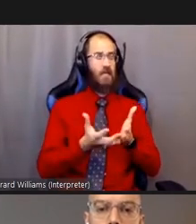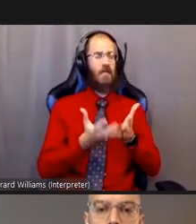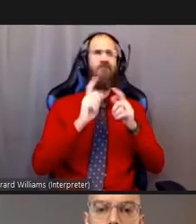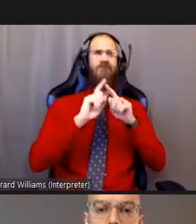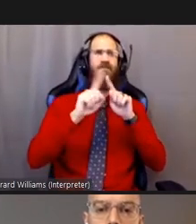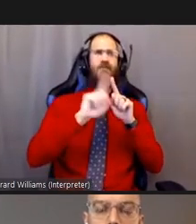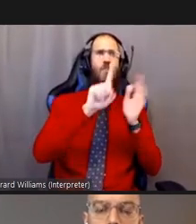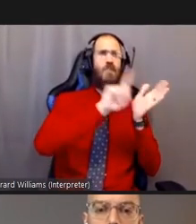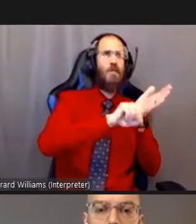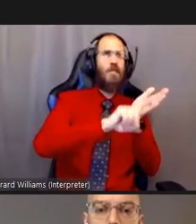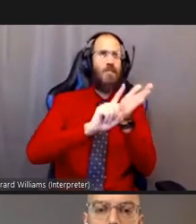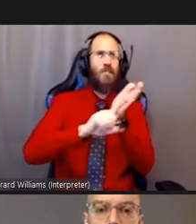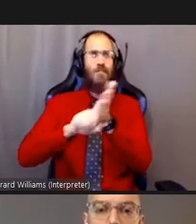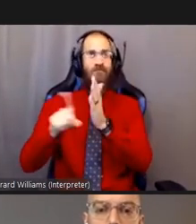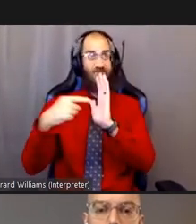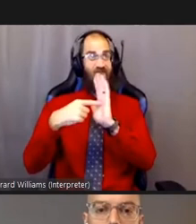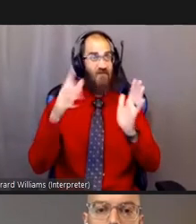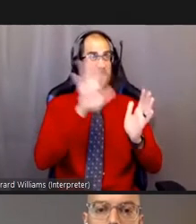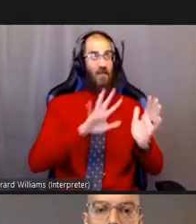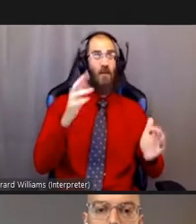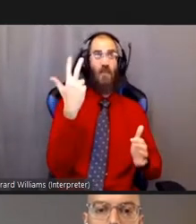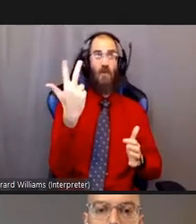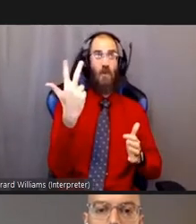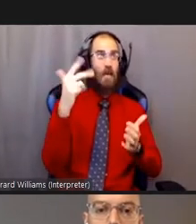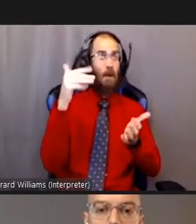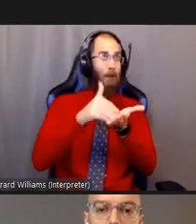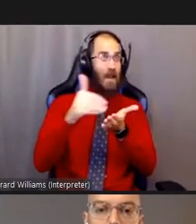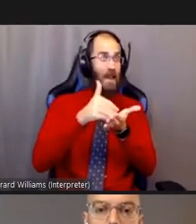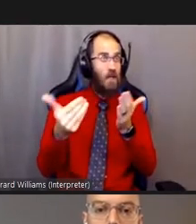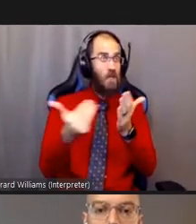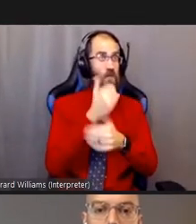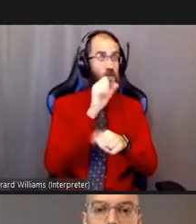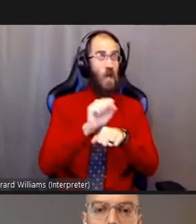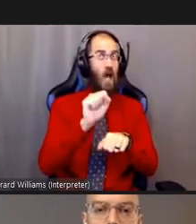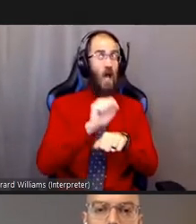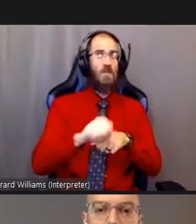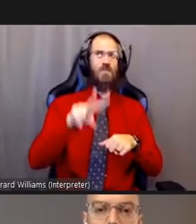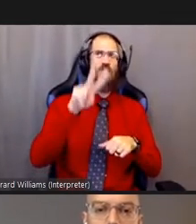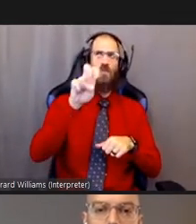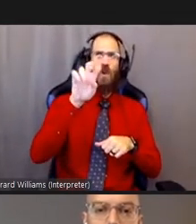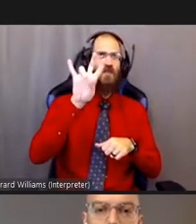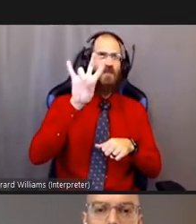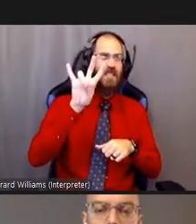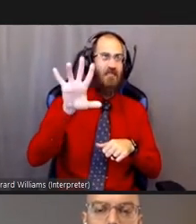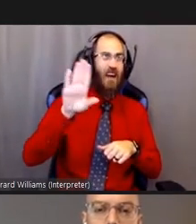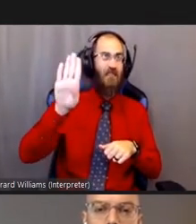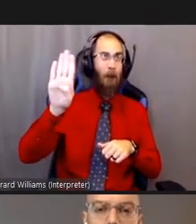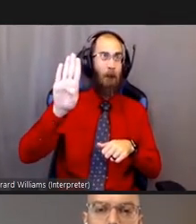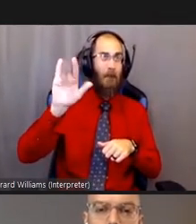will be 3 million new jobs, $275 billion in private investment.